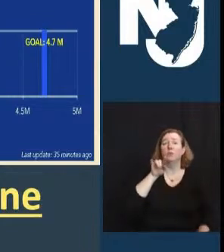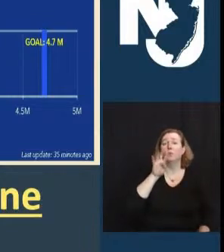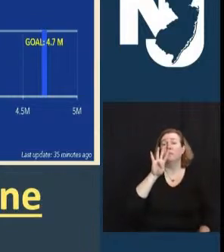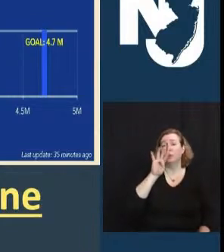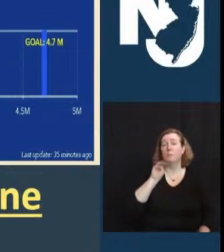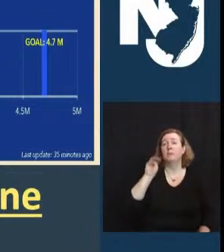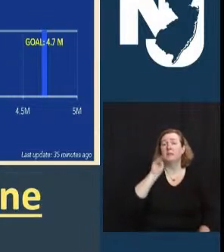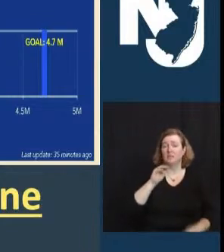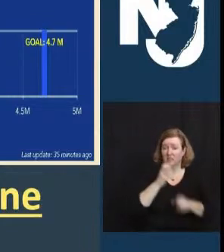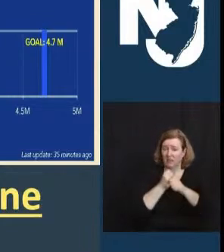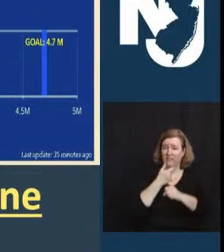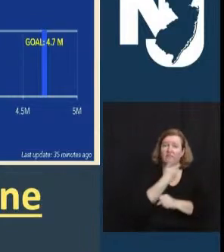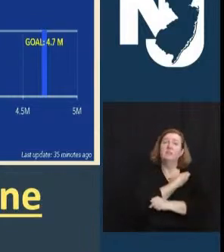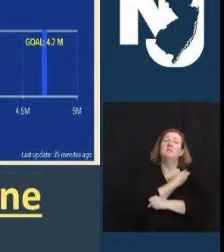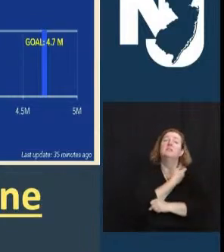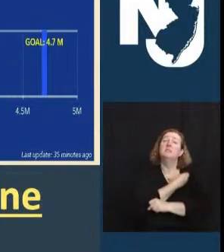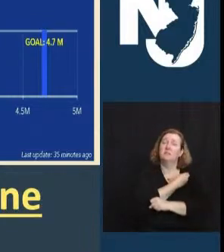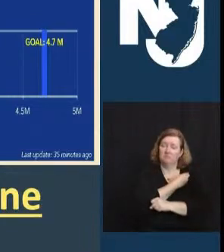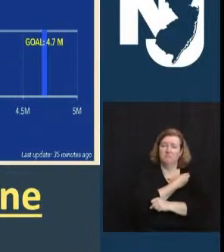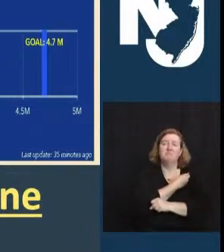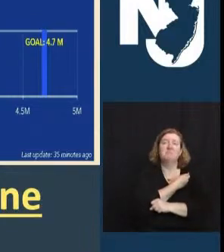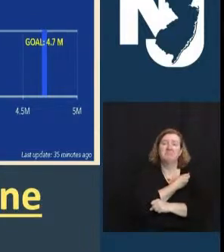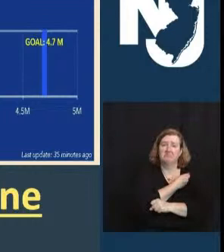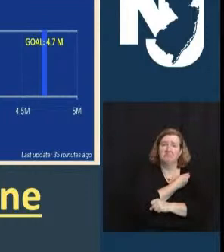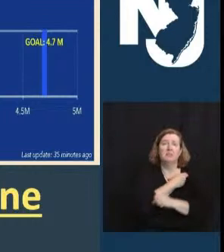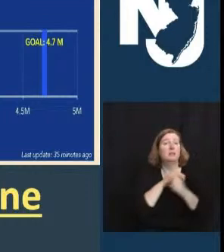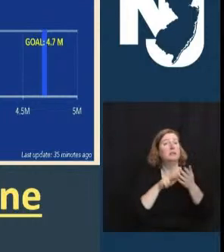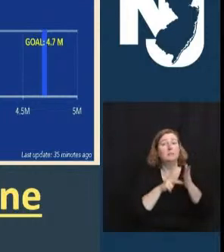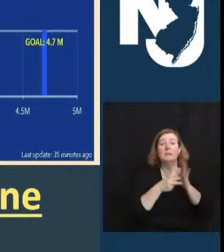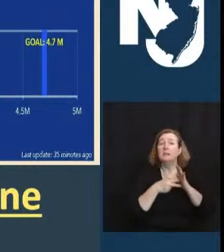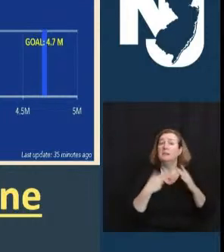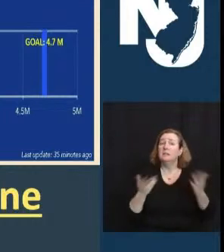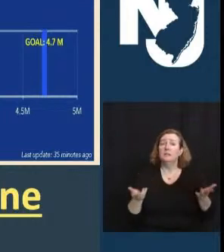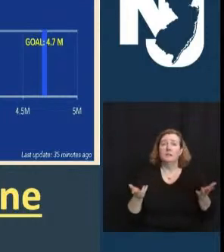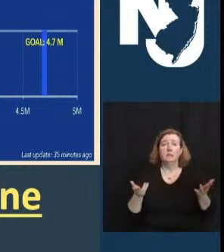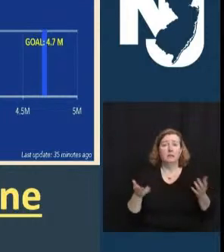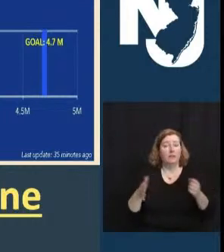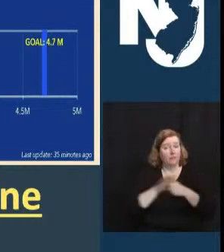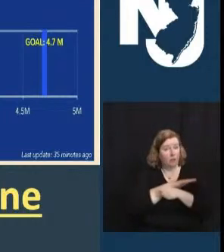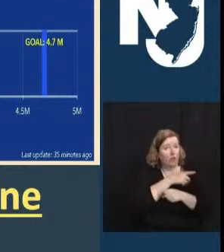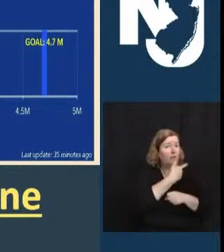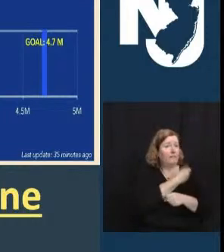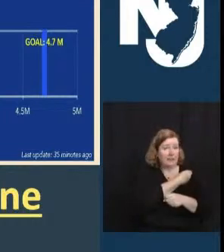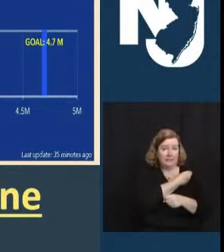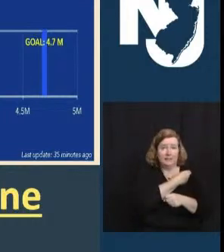4,892,598. Again, that's the number of folks who are completely covered. There's another